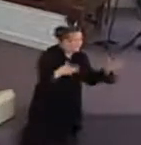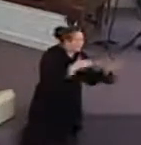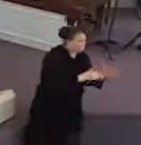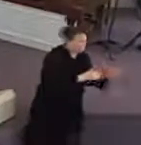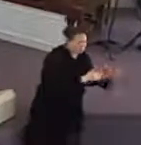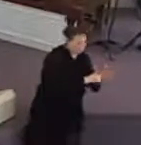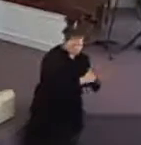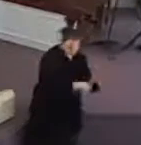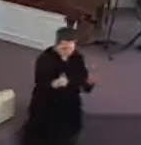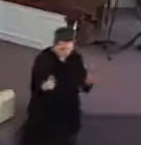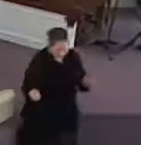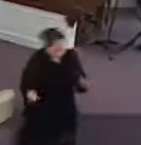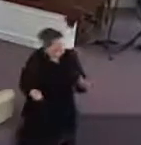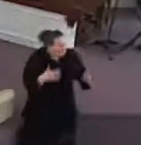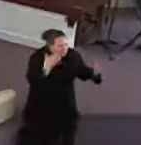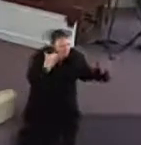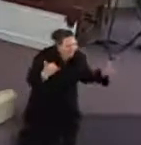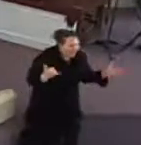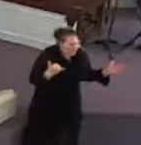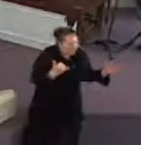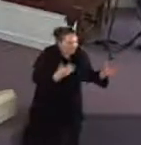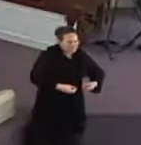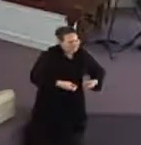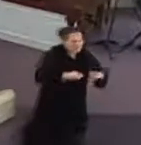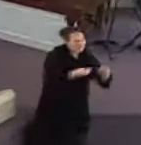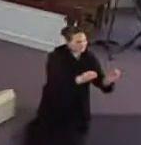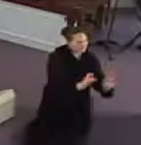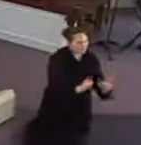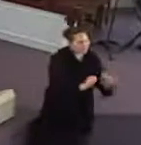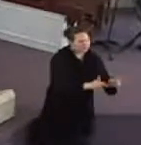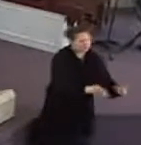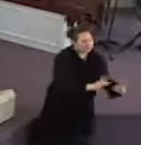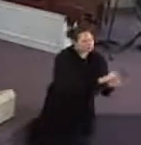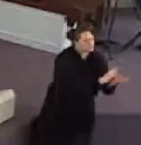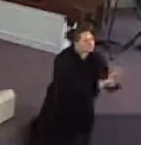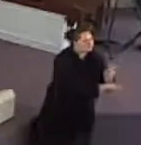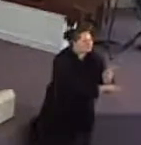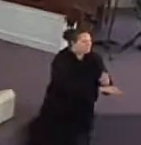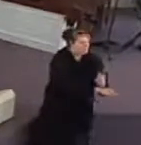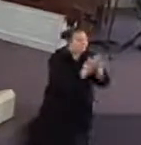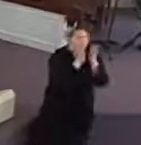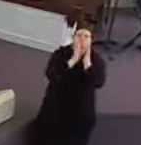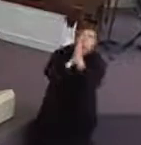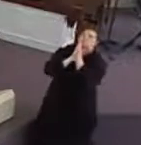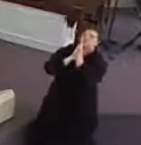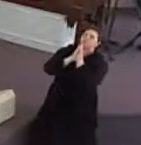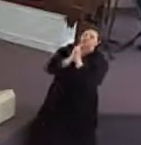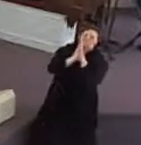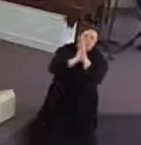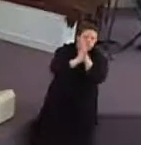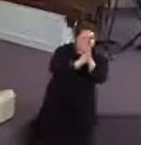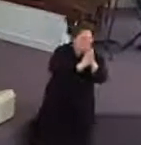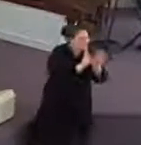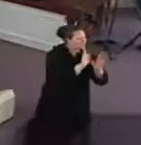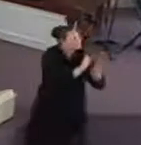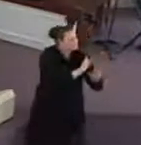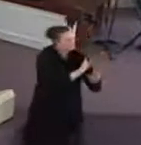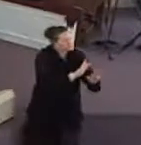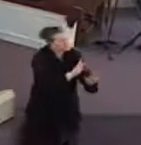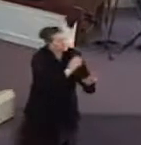amen, because he wants to give them an opportunity, amen, to turn to him and to call upon him. It's the long suffering of